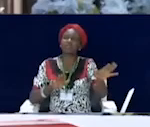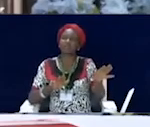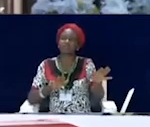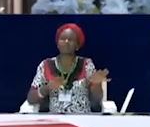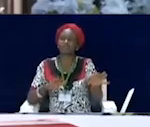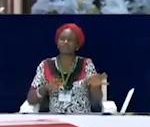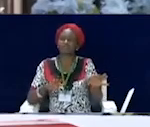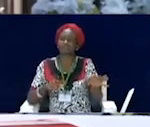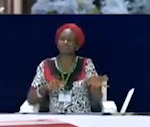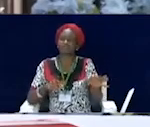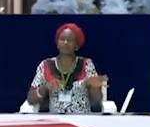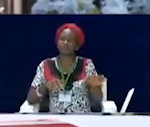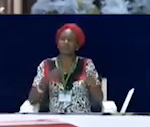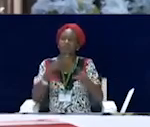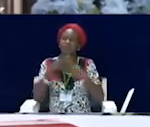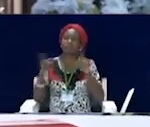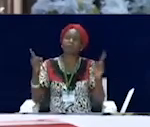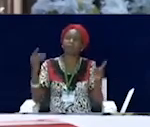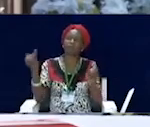but they are